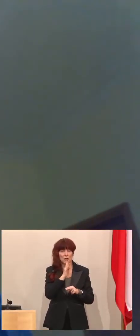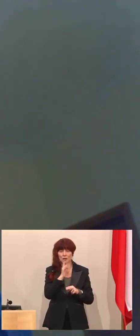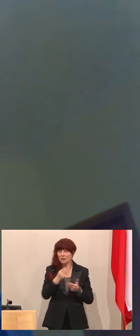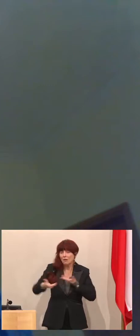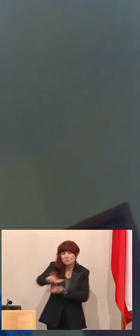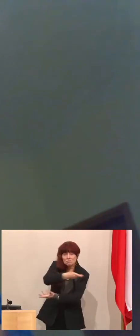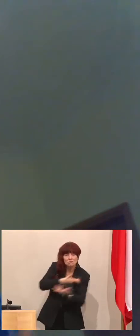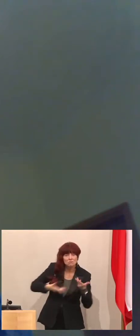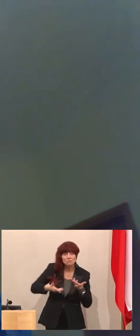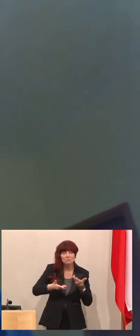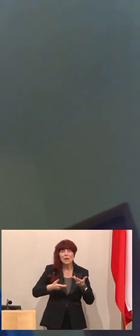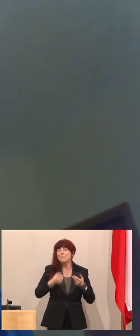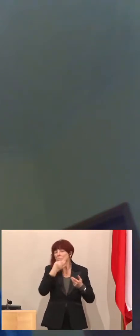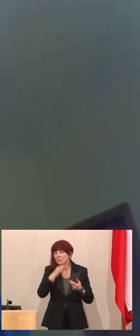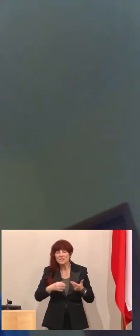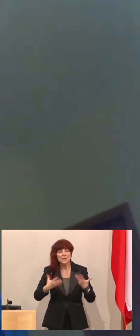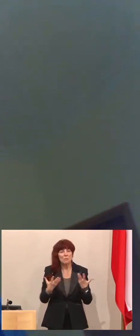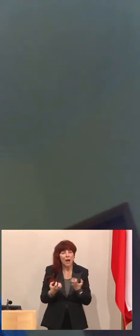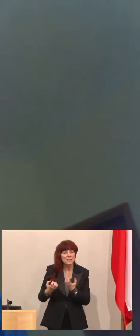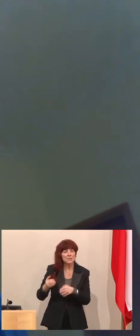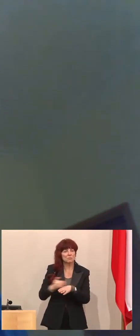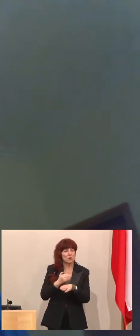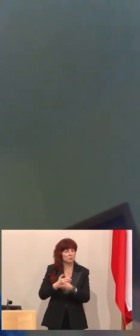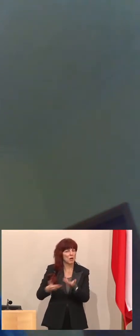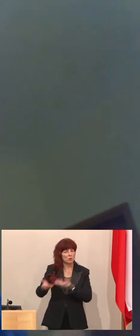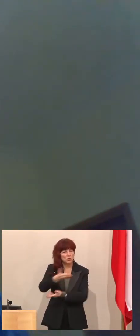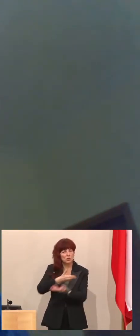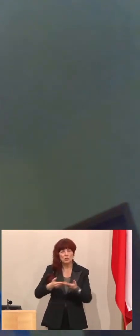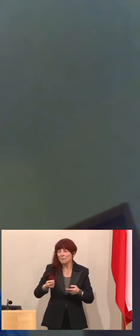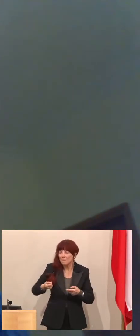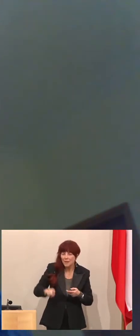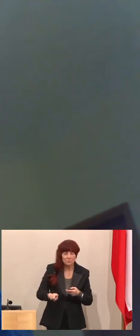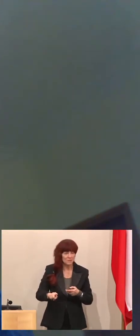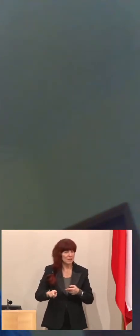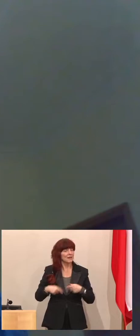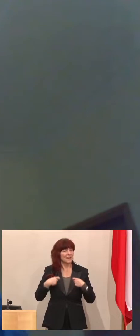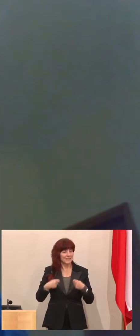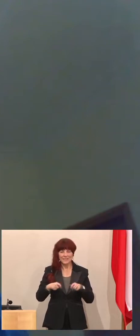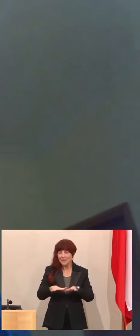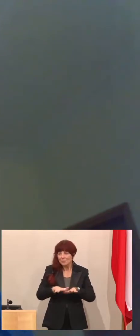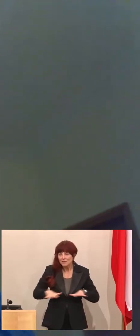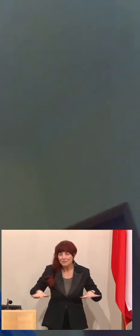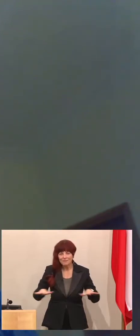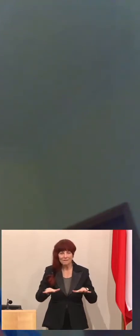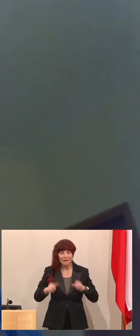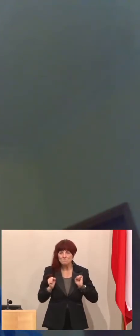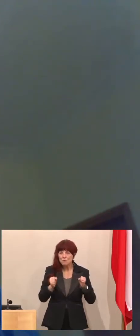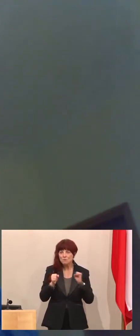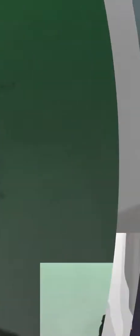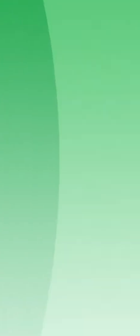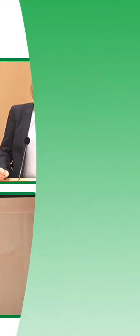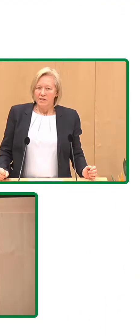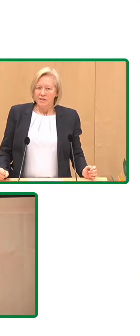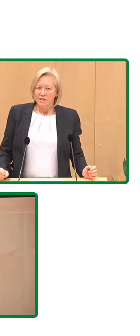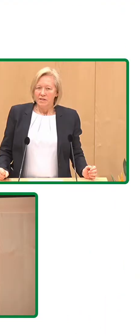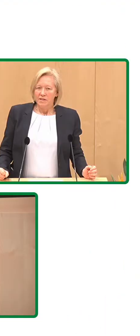how do you do things, sharing tips. So there's a genuine movement and groundswell of support for this, that people are so excited by.